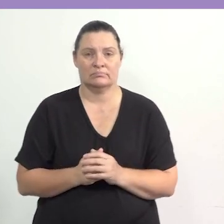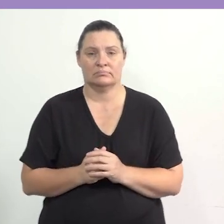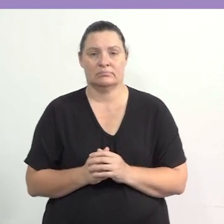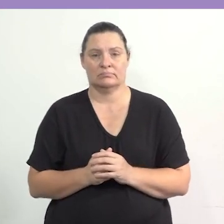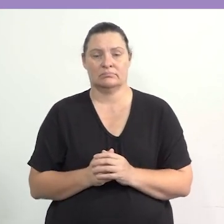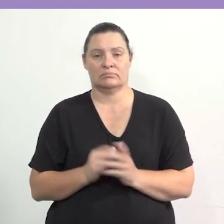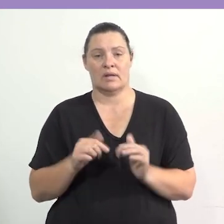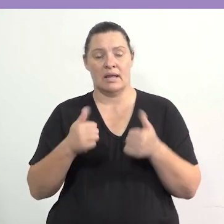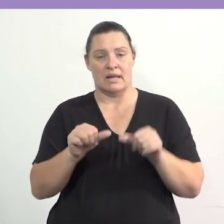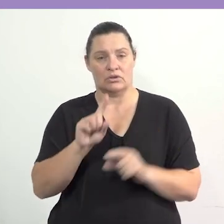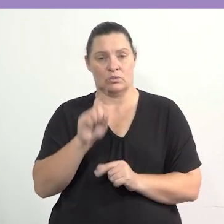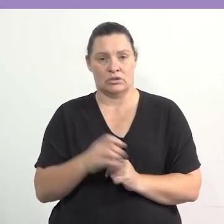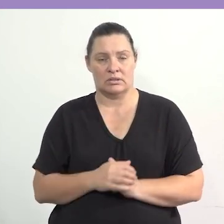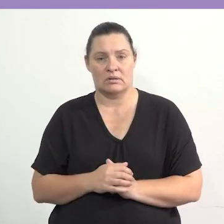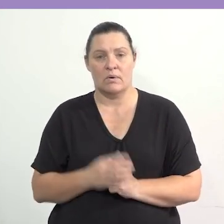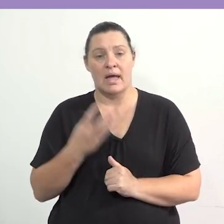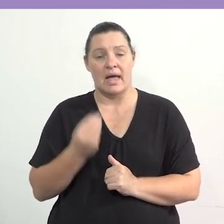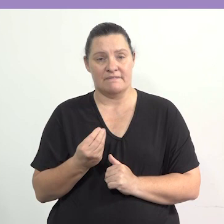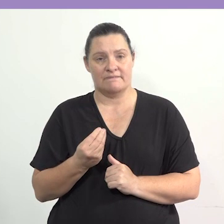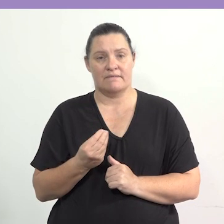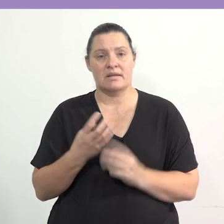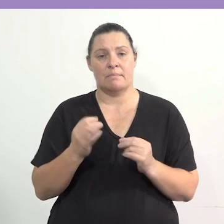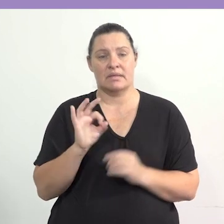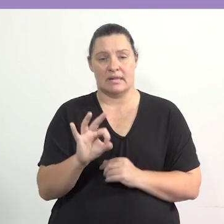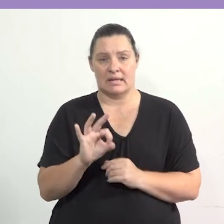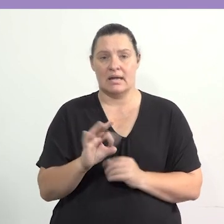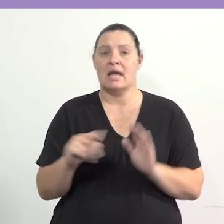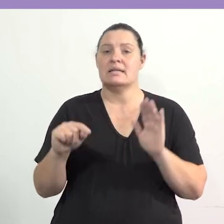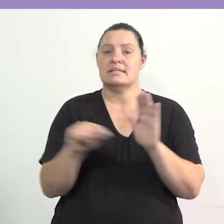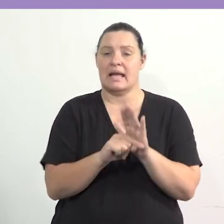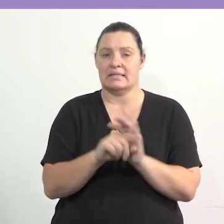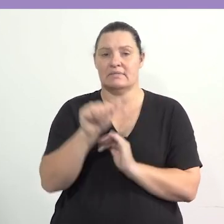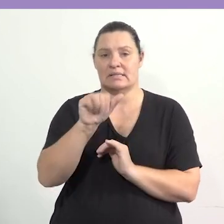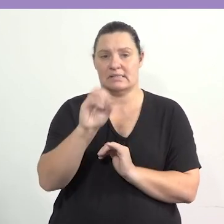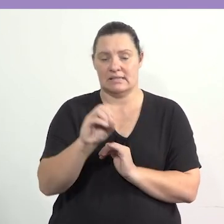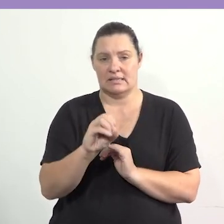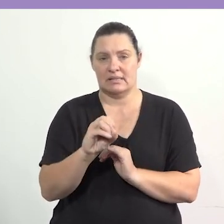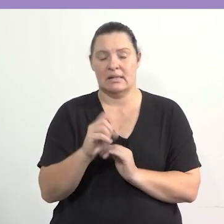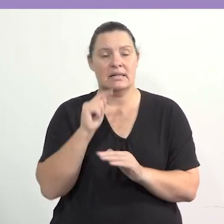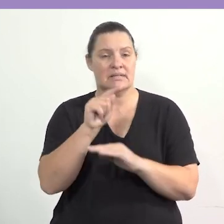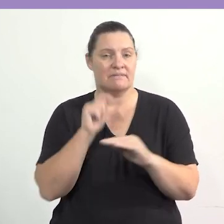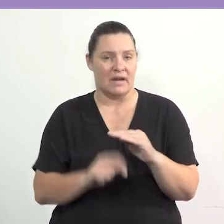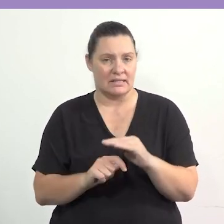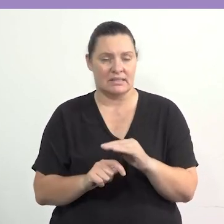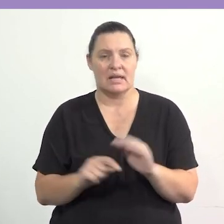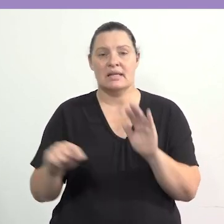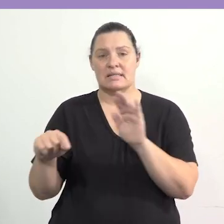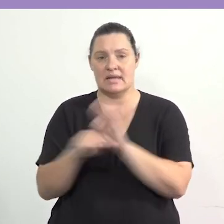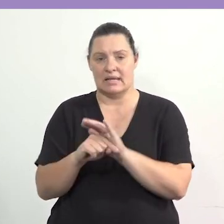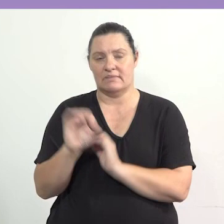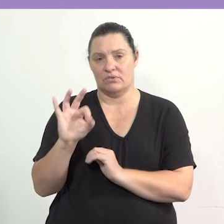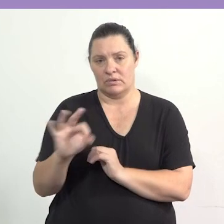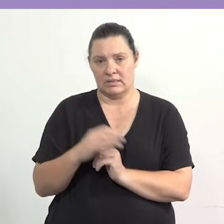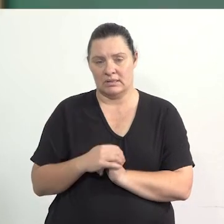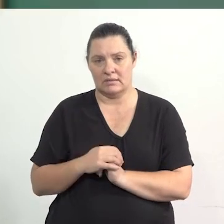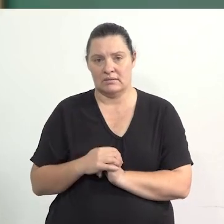our next question. We have there as number 3 a negative 60 divided by a negative